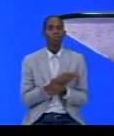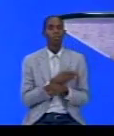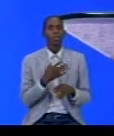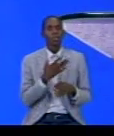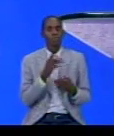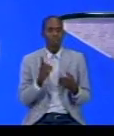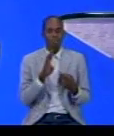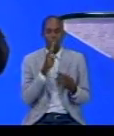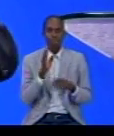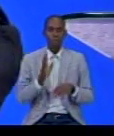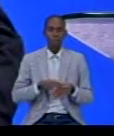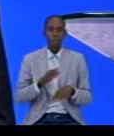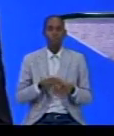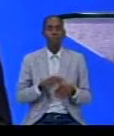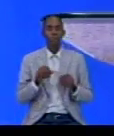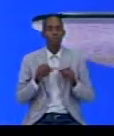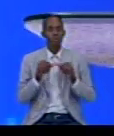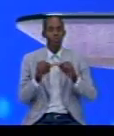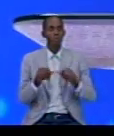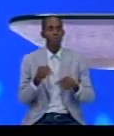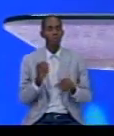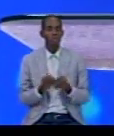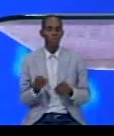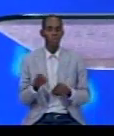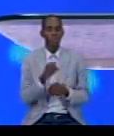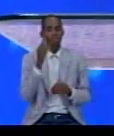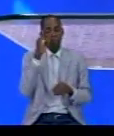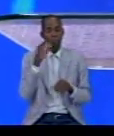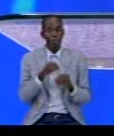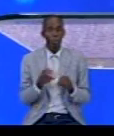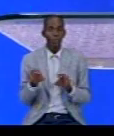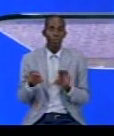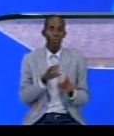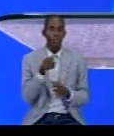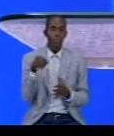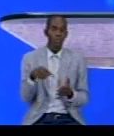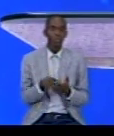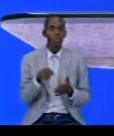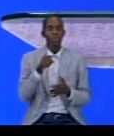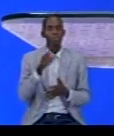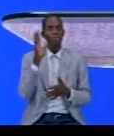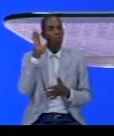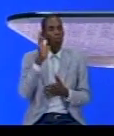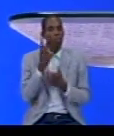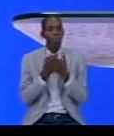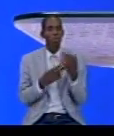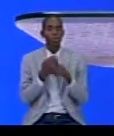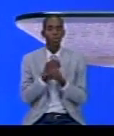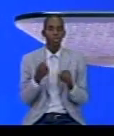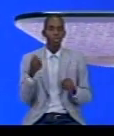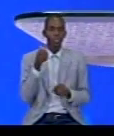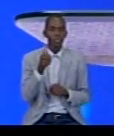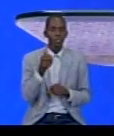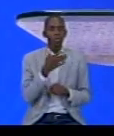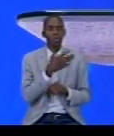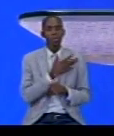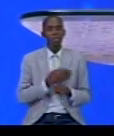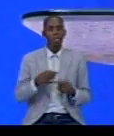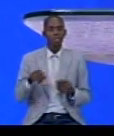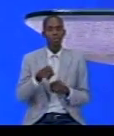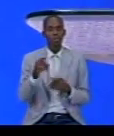doctrine. Continue in them, for in doing this, thou shalt both save thyself